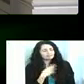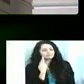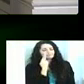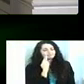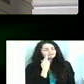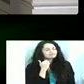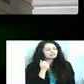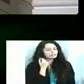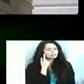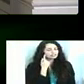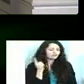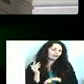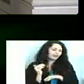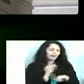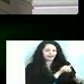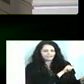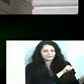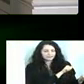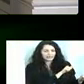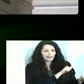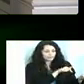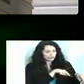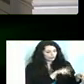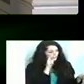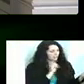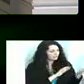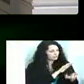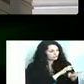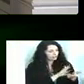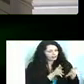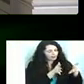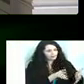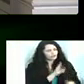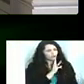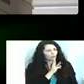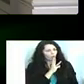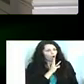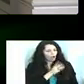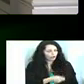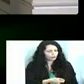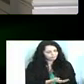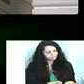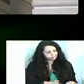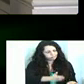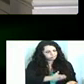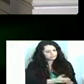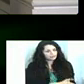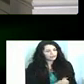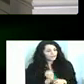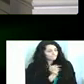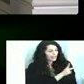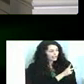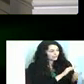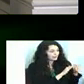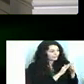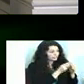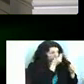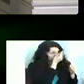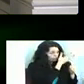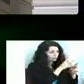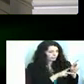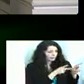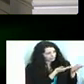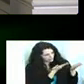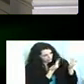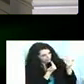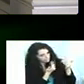left. And in her confusion, she left her water pot. Back in the village, she told the people,